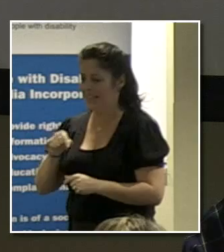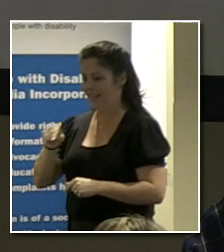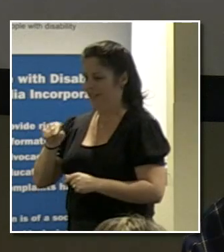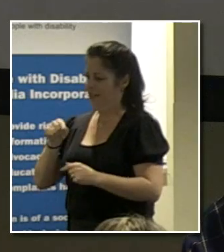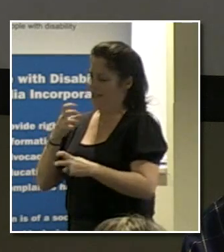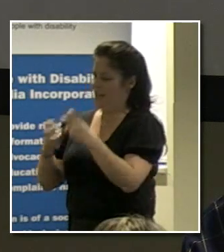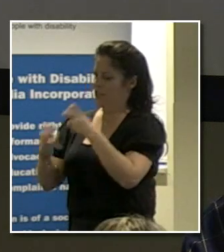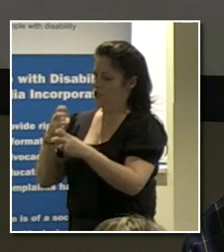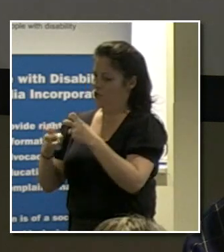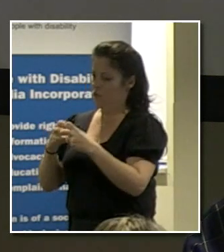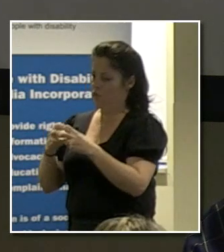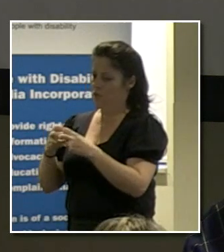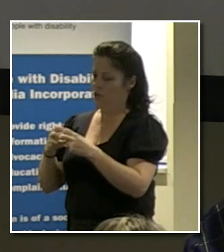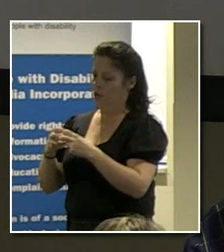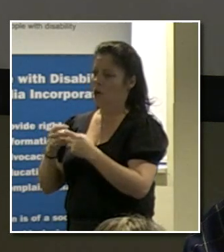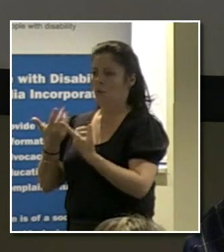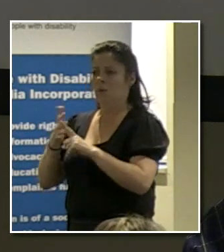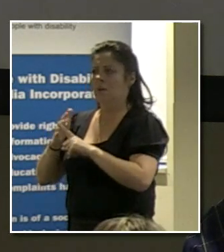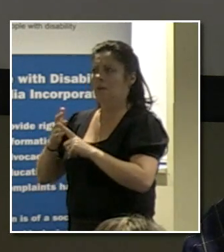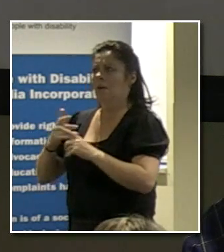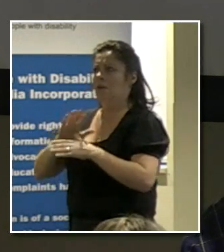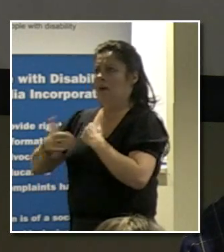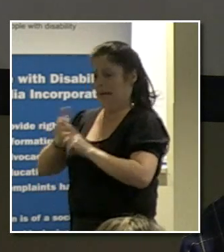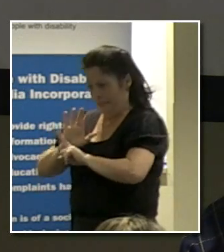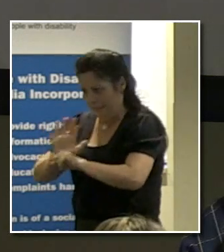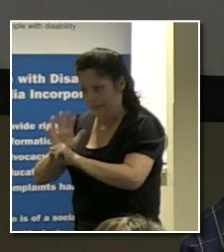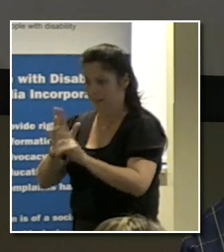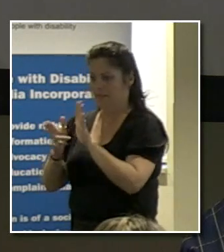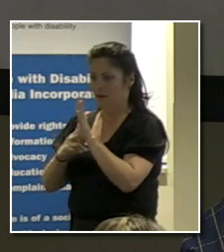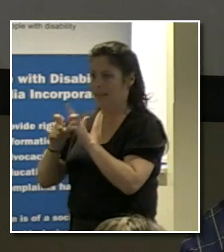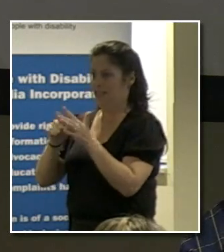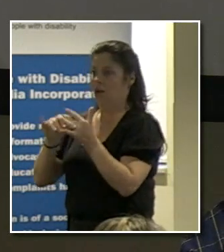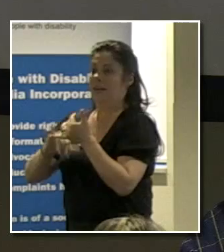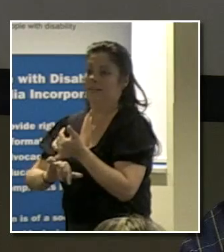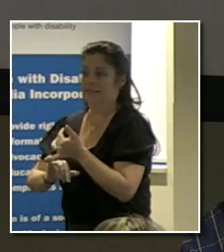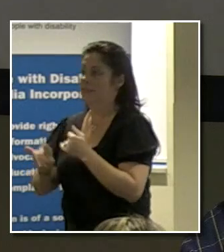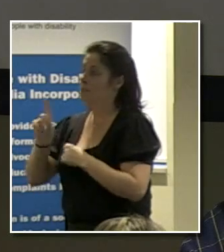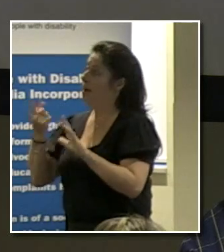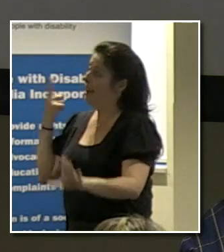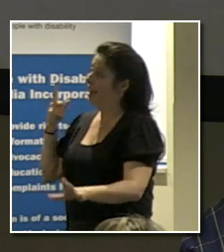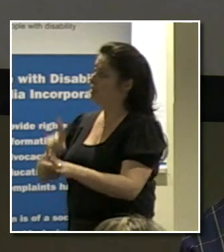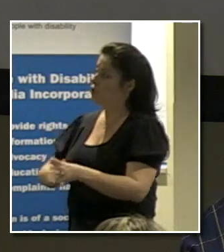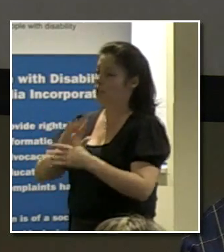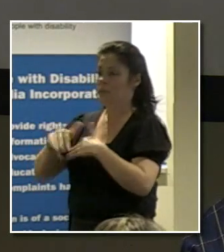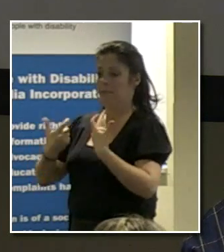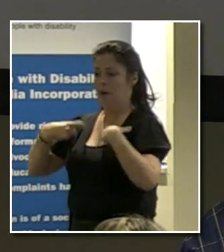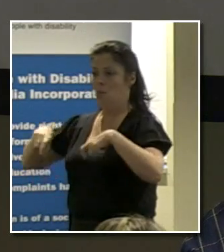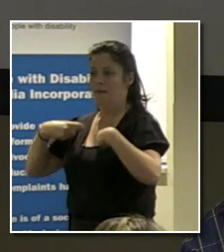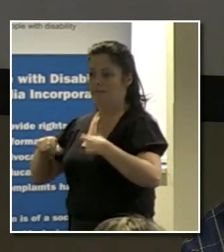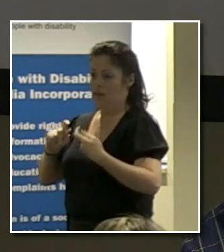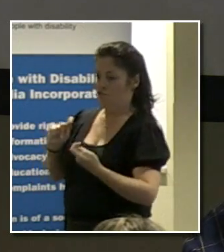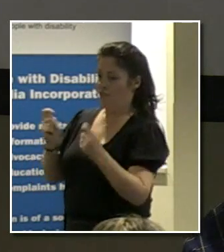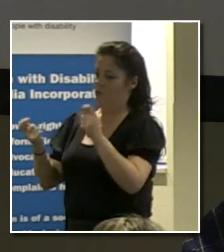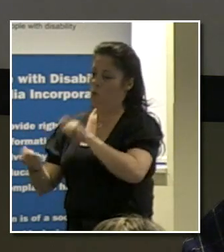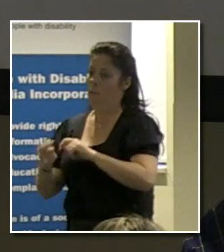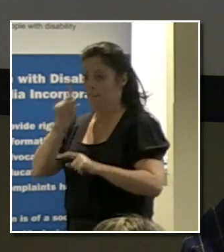push for the NDIS. Last year, it was about welfare reform. It was about people with